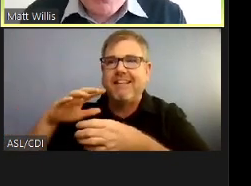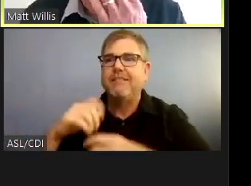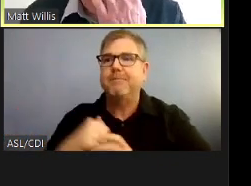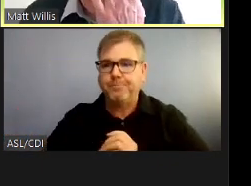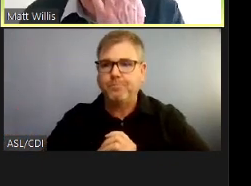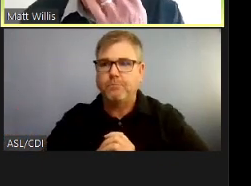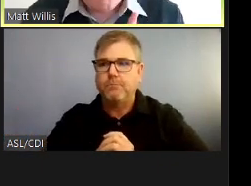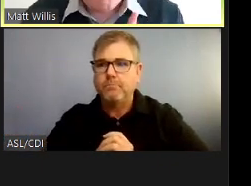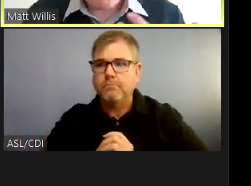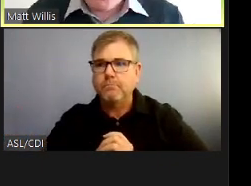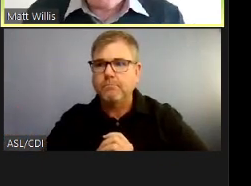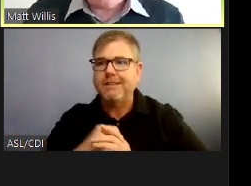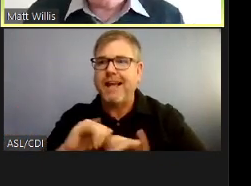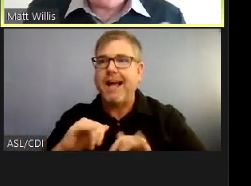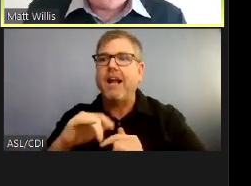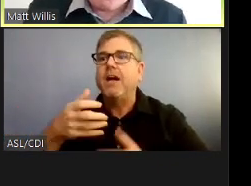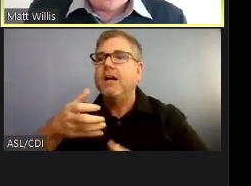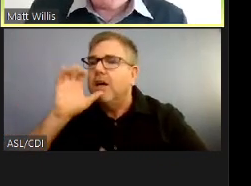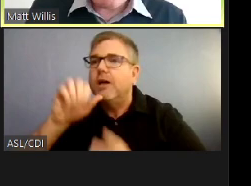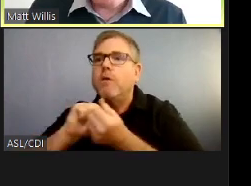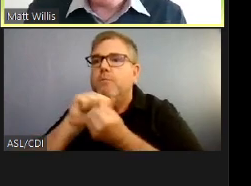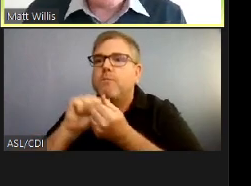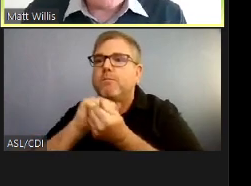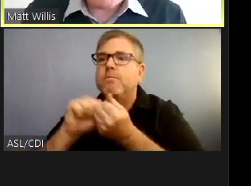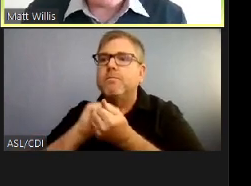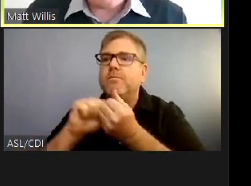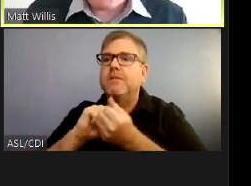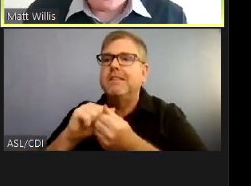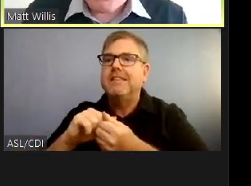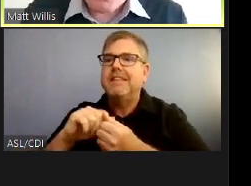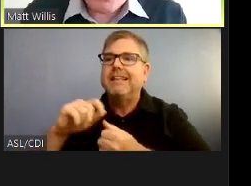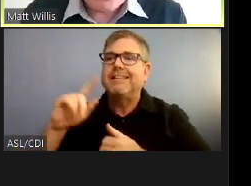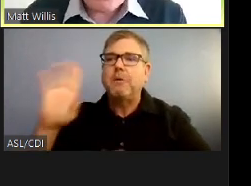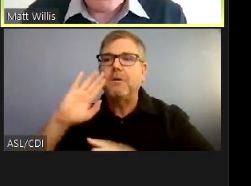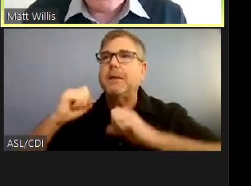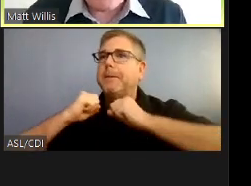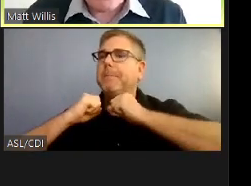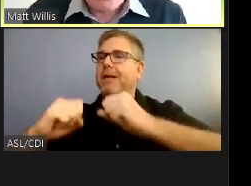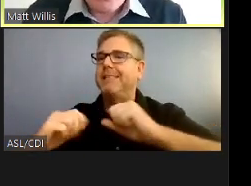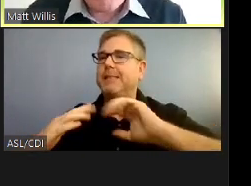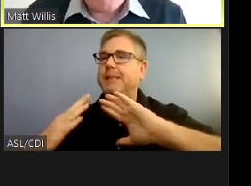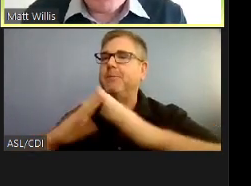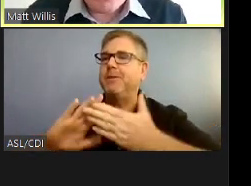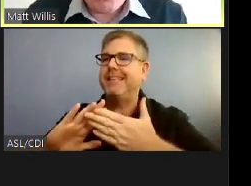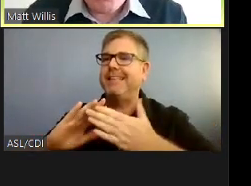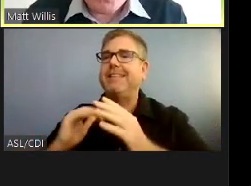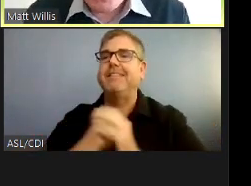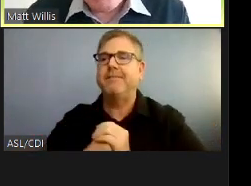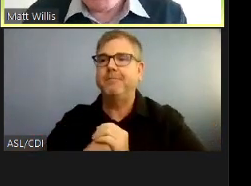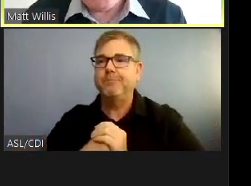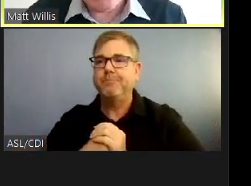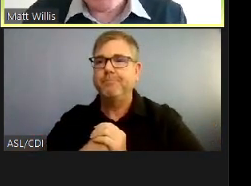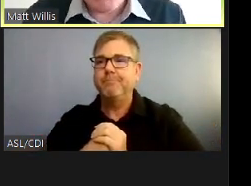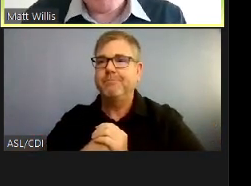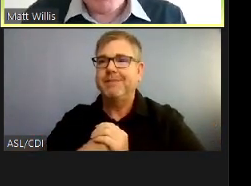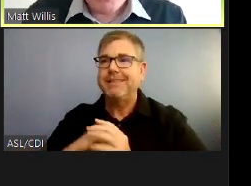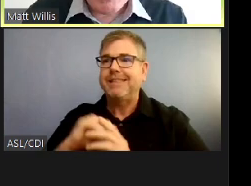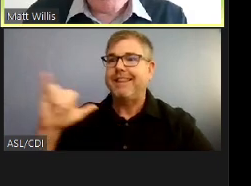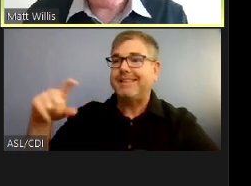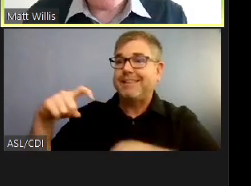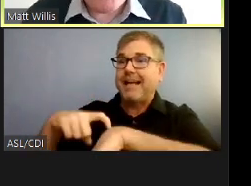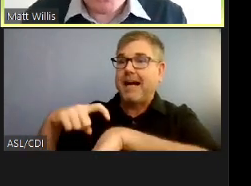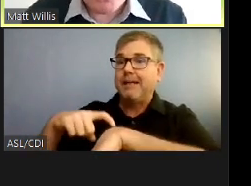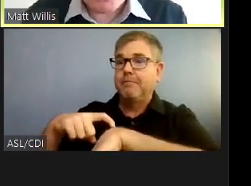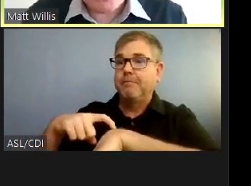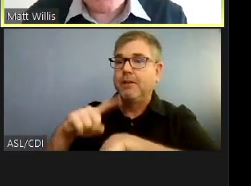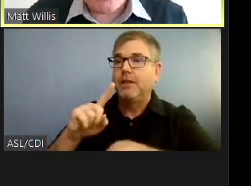to cover the community, because polio back in the 1950s was actually a significant source of morbidity and mortality. And